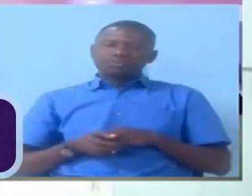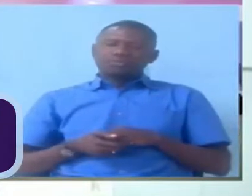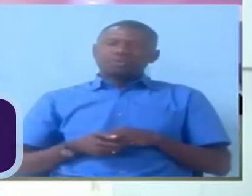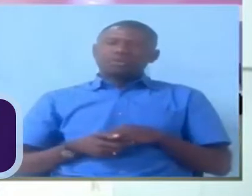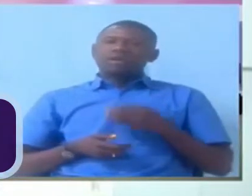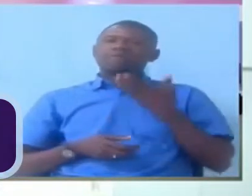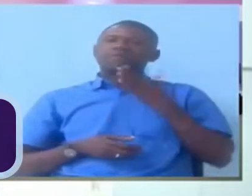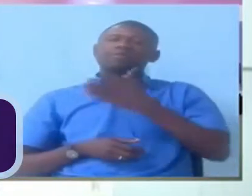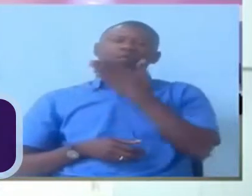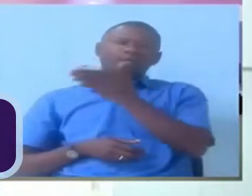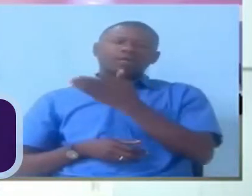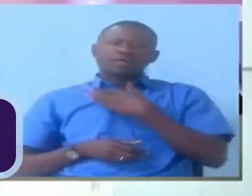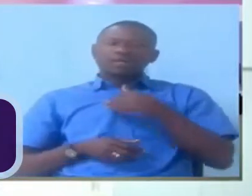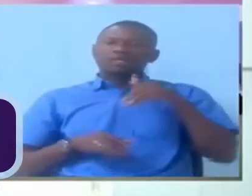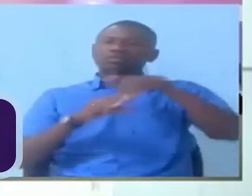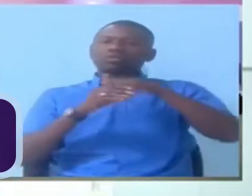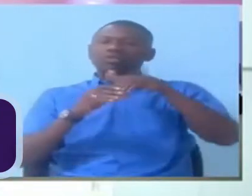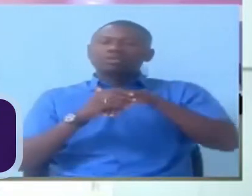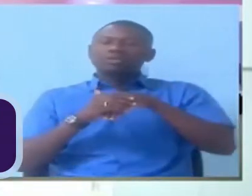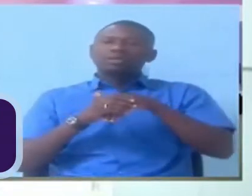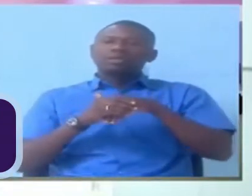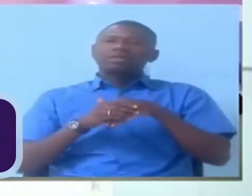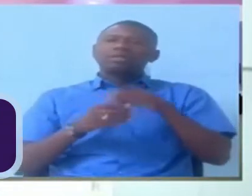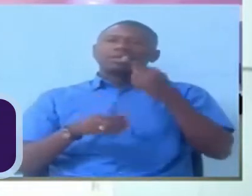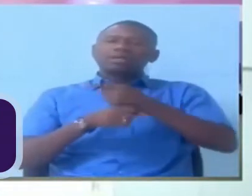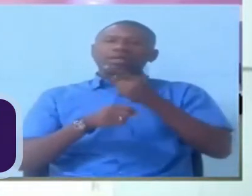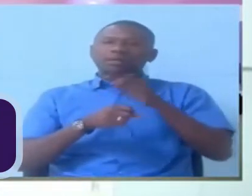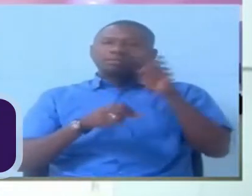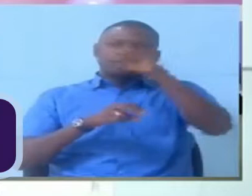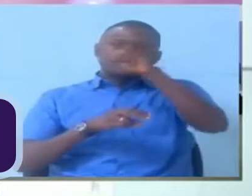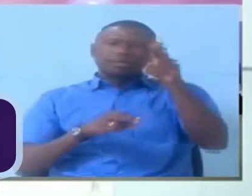You can keep it there for the time being.